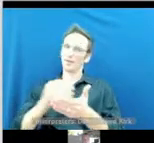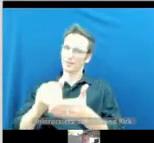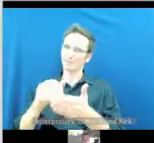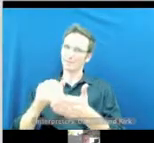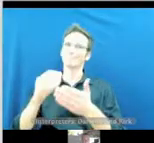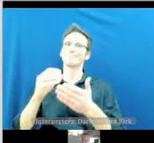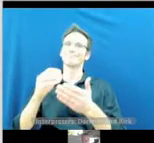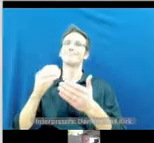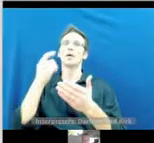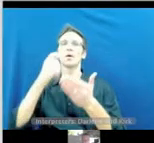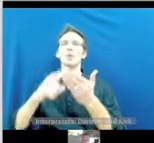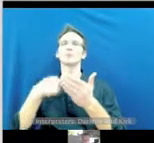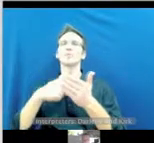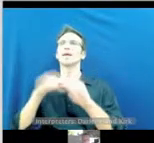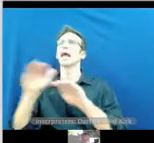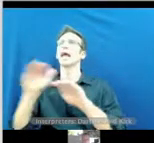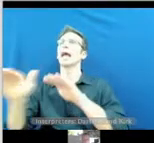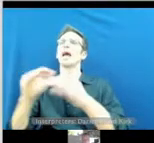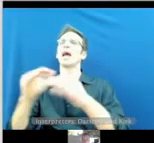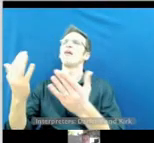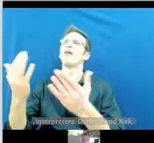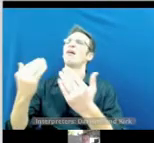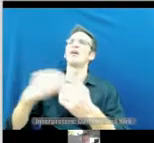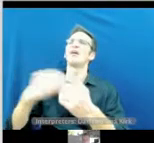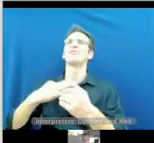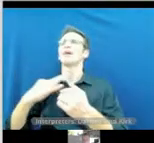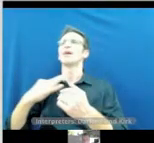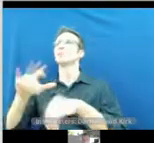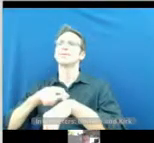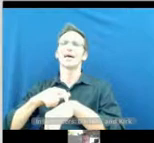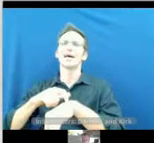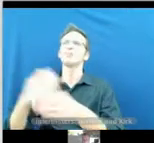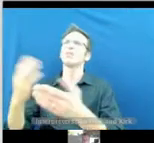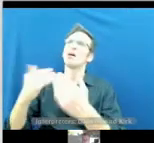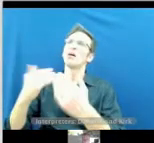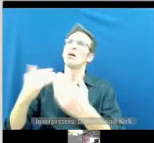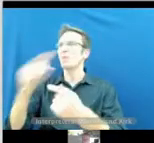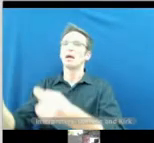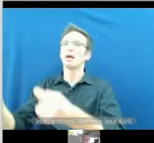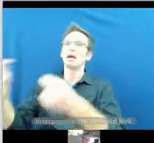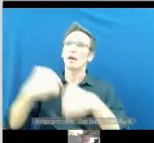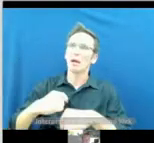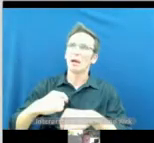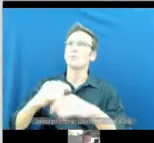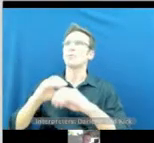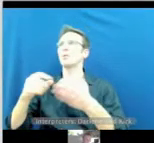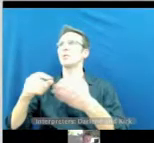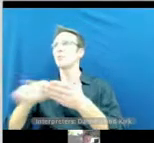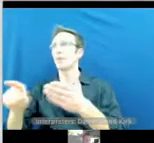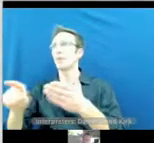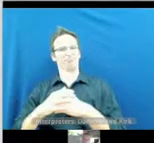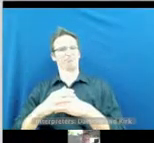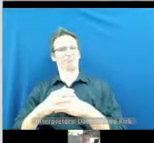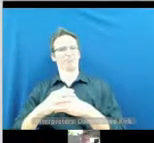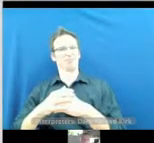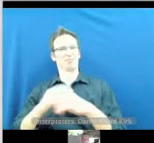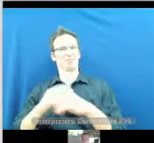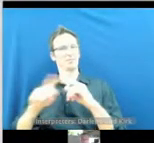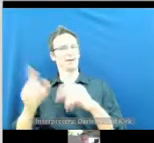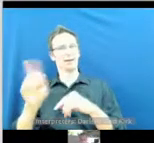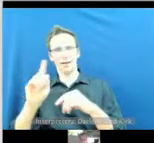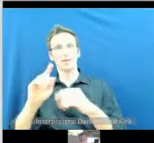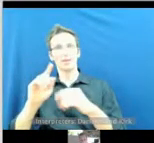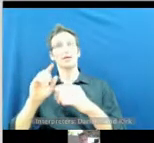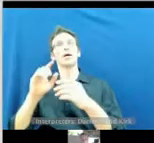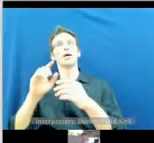when it comes to deaf-blind related stuff. People expect people to volunteer their interpreting services or volunteer